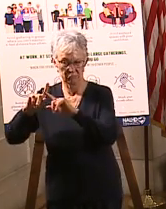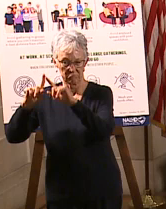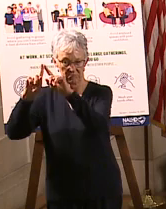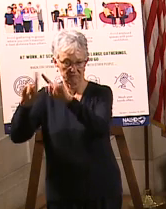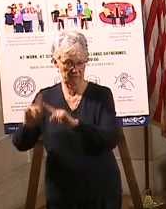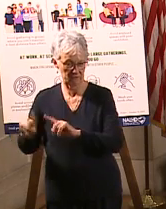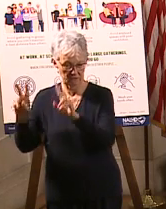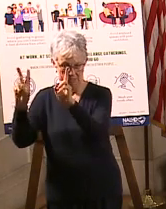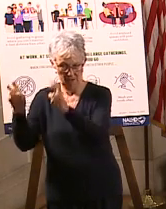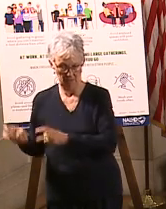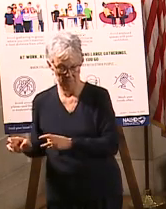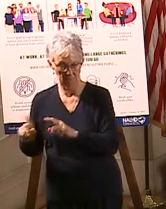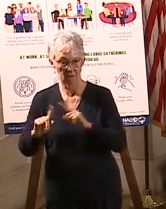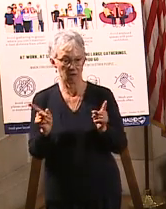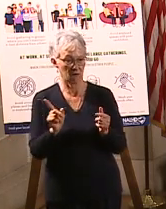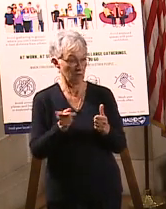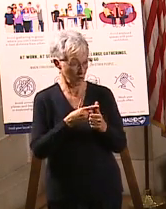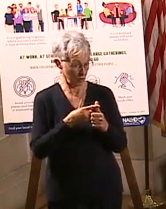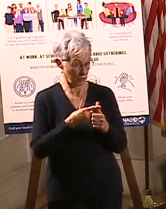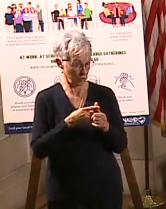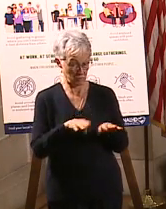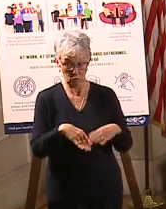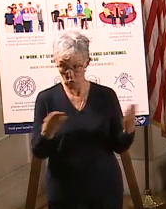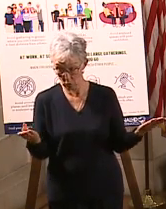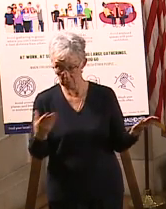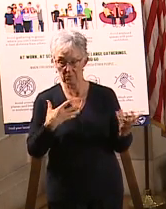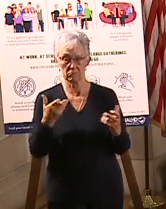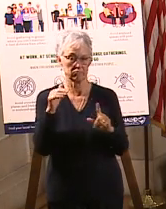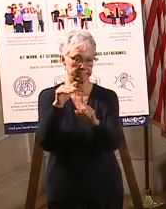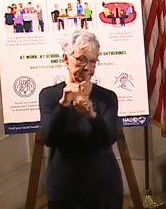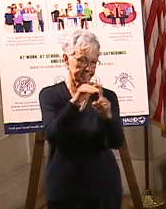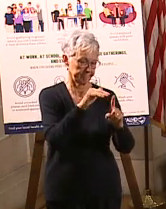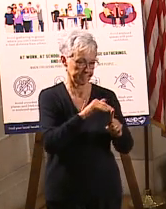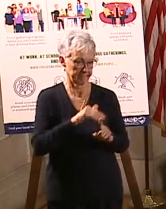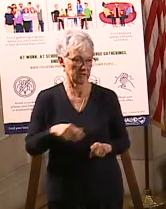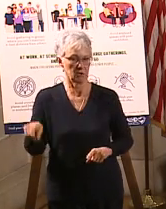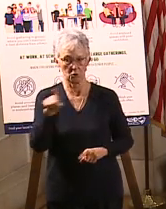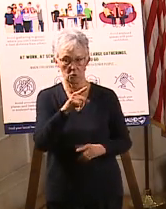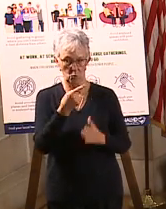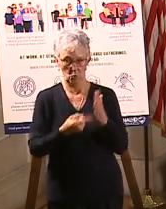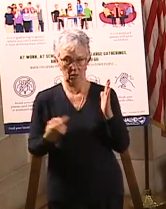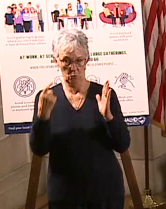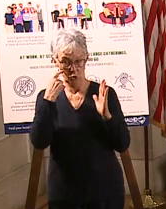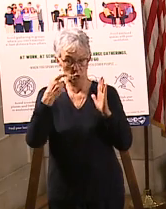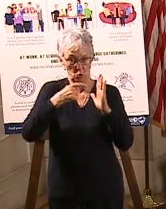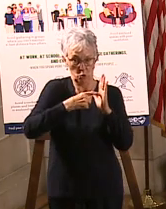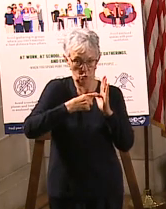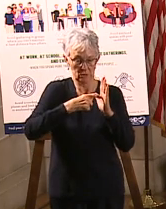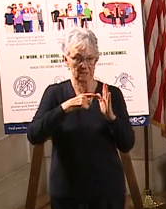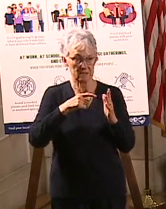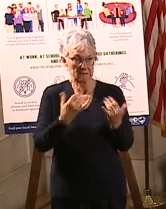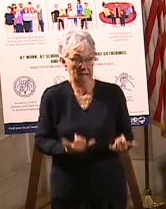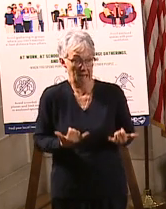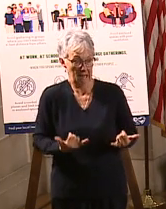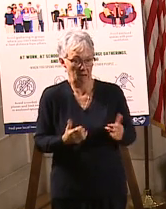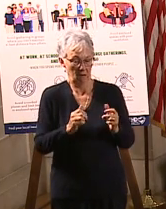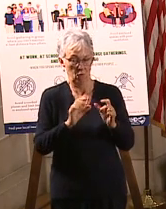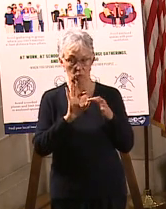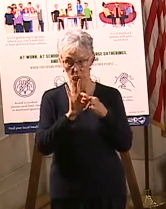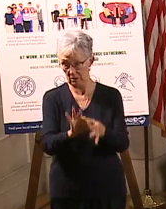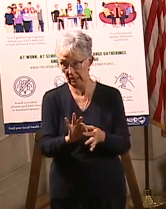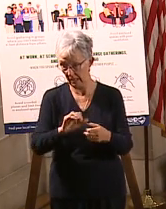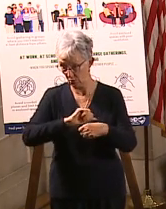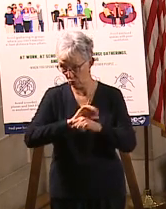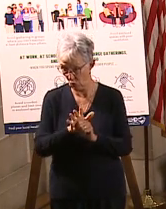course, first of all, we would remind everybody that what we're seeing, and certainly some states are being hit harder than others, but